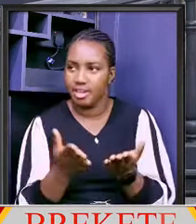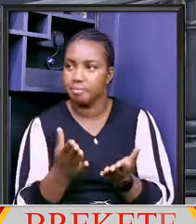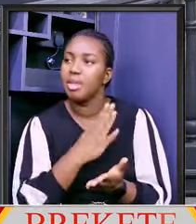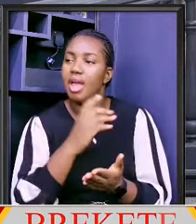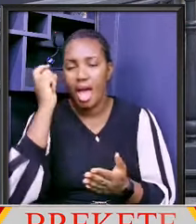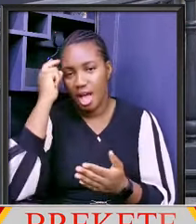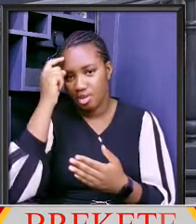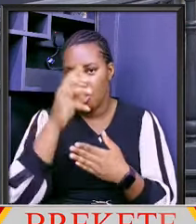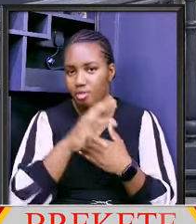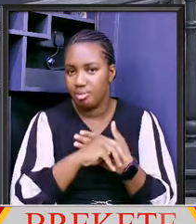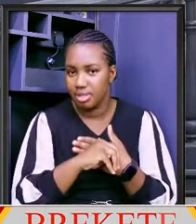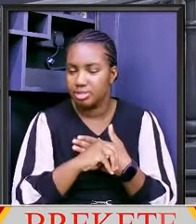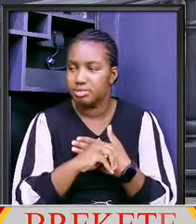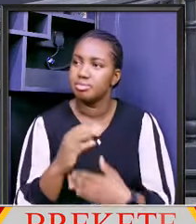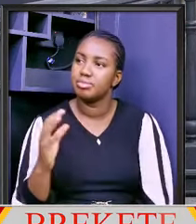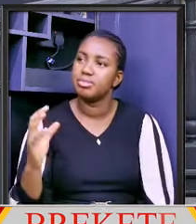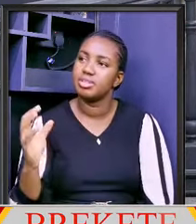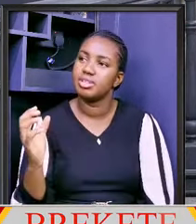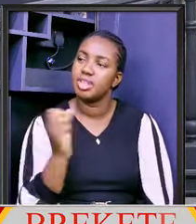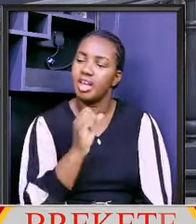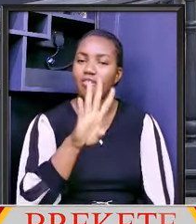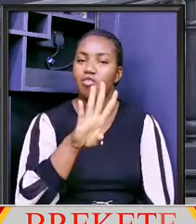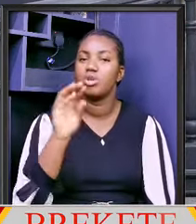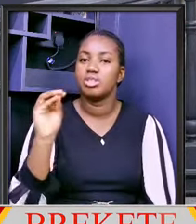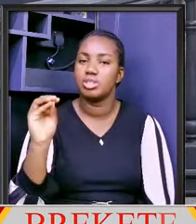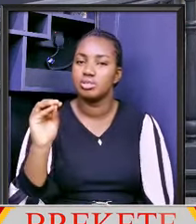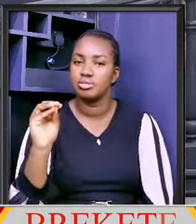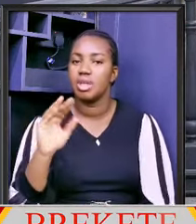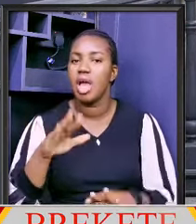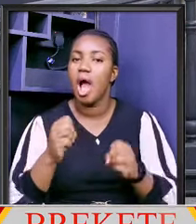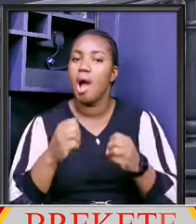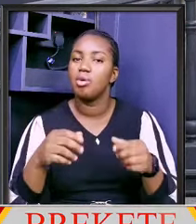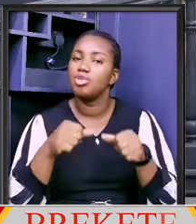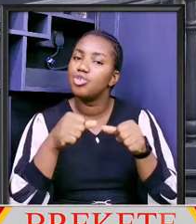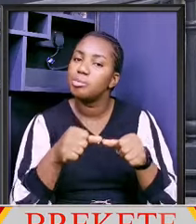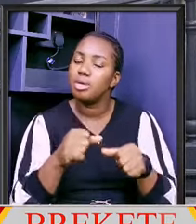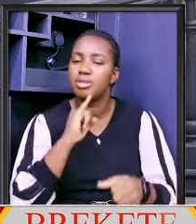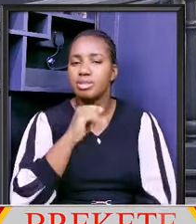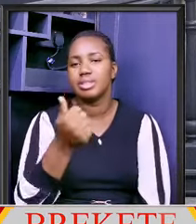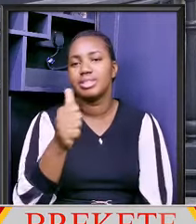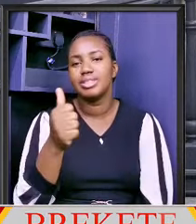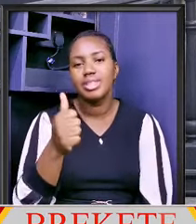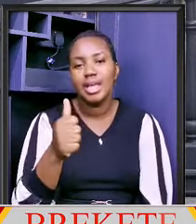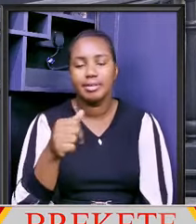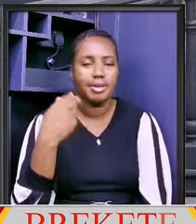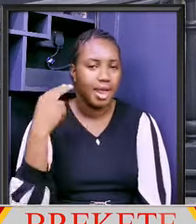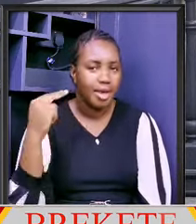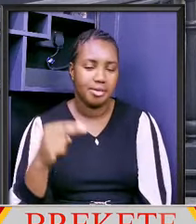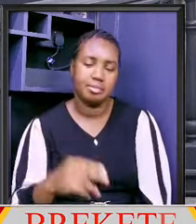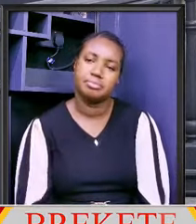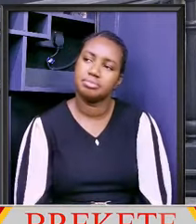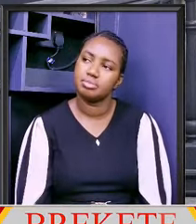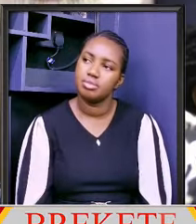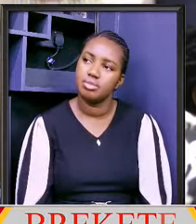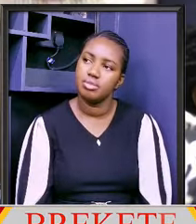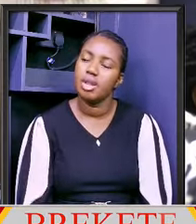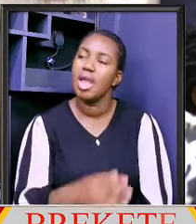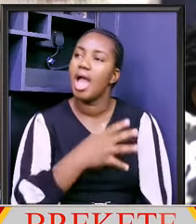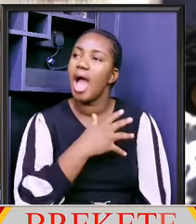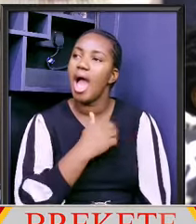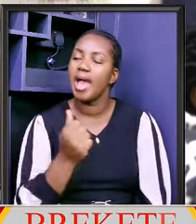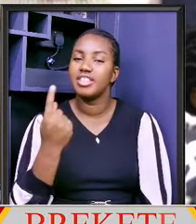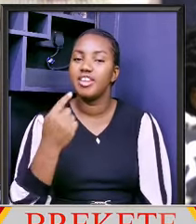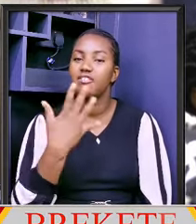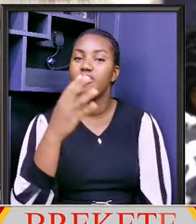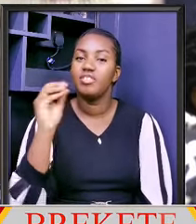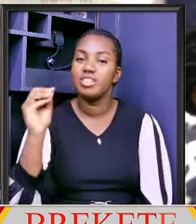and government they take 40 naira, how much remain for us? And the